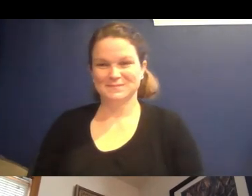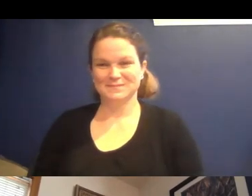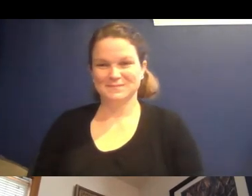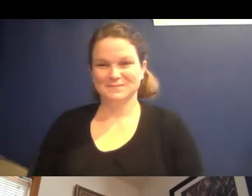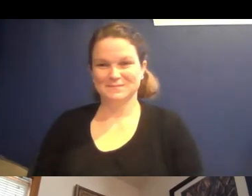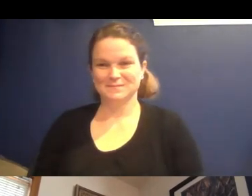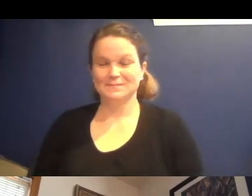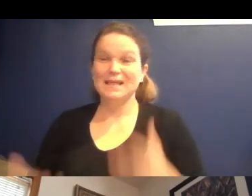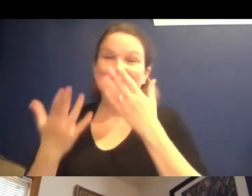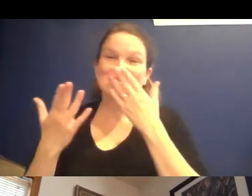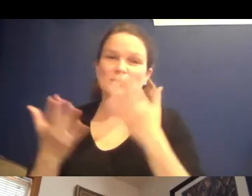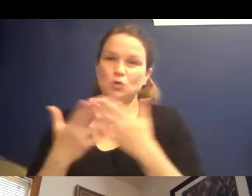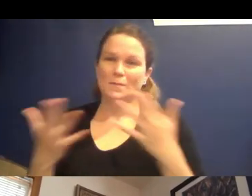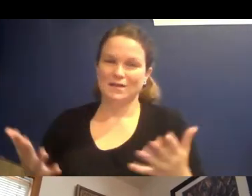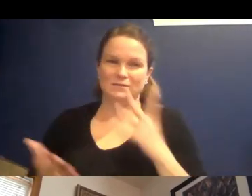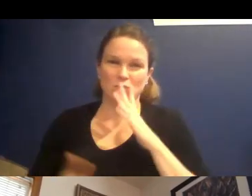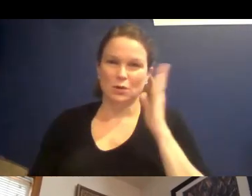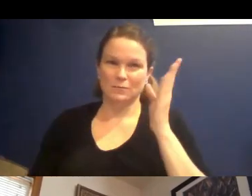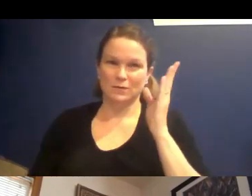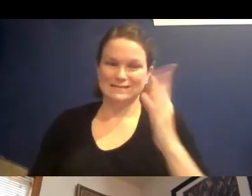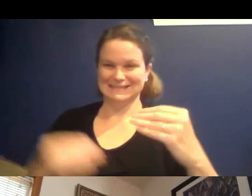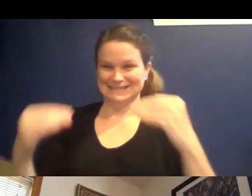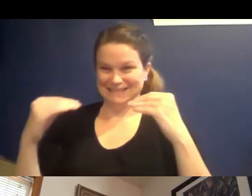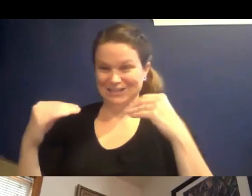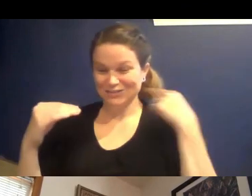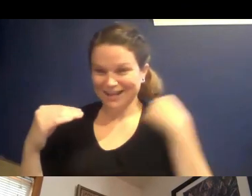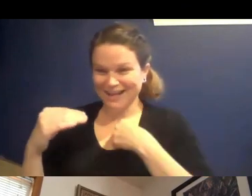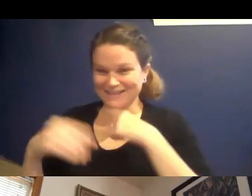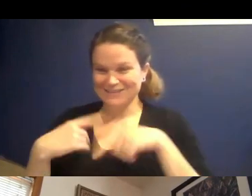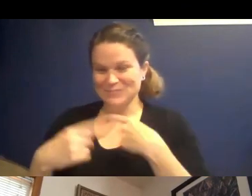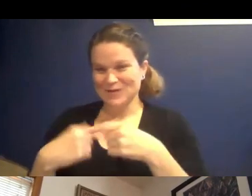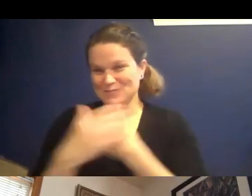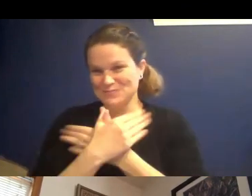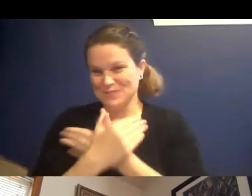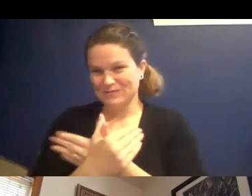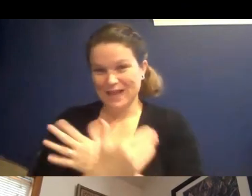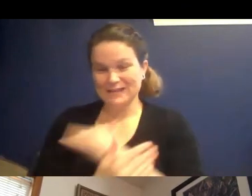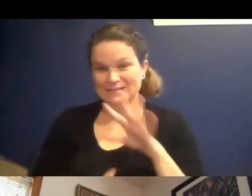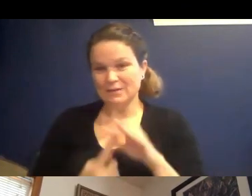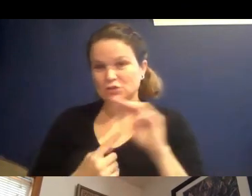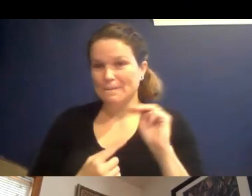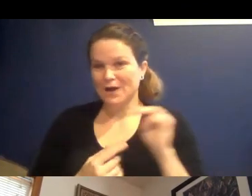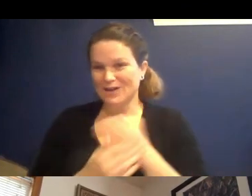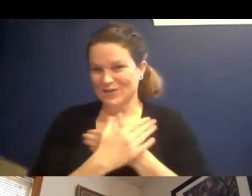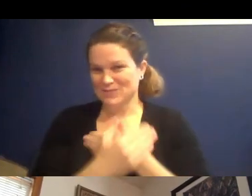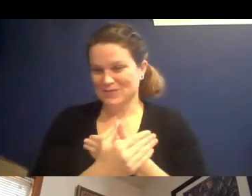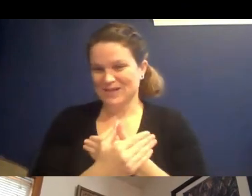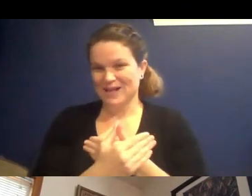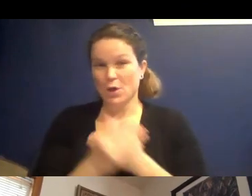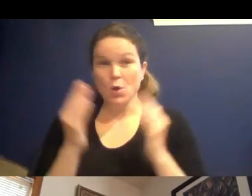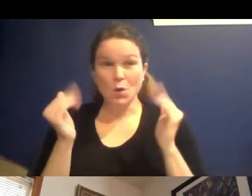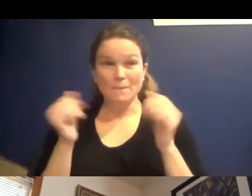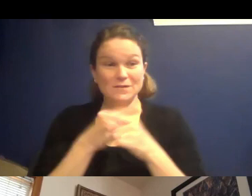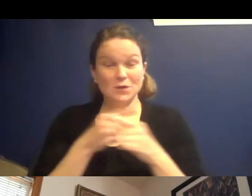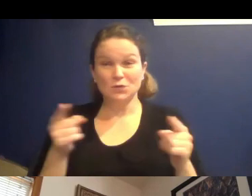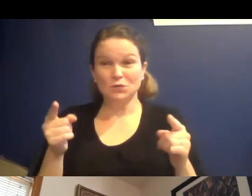Stephanie, thank you so much for your presentation and teaching us all about butterflies, and especially the monarch butterflies. Hopefully you guys will